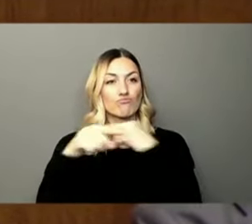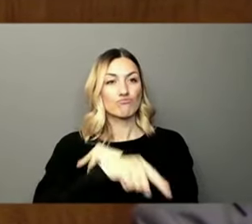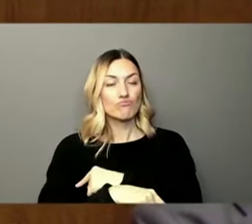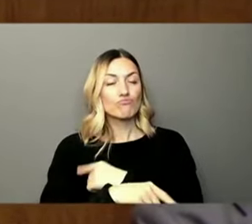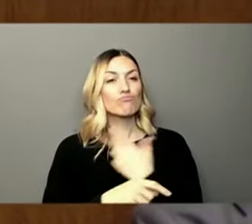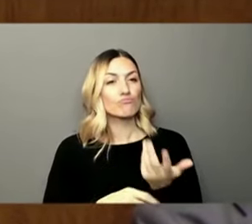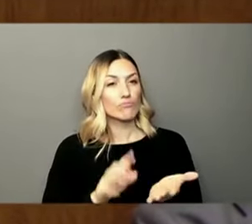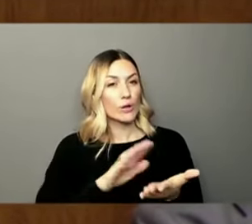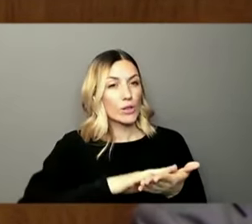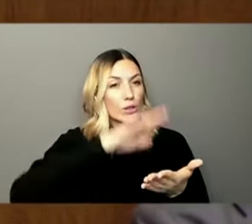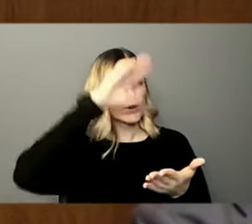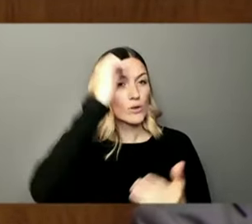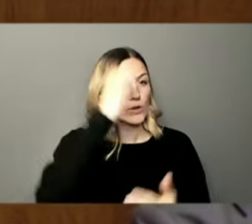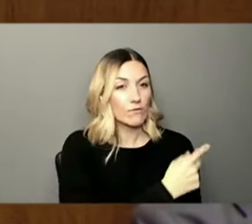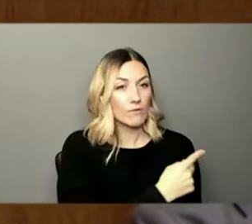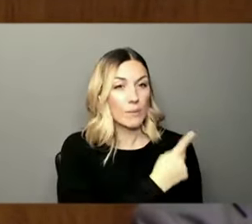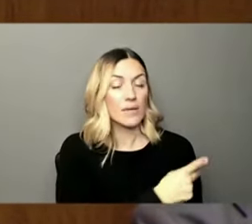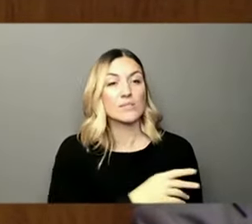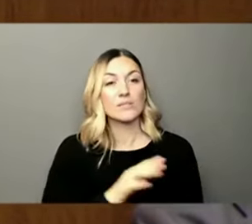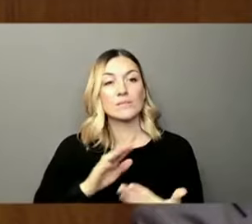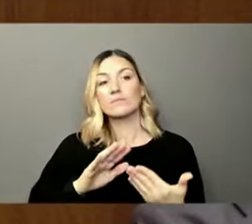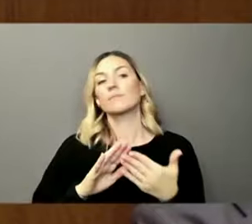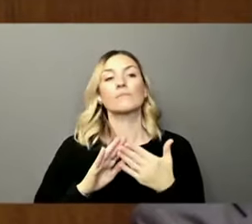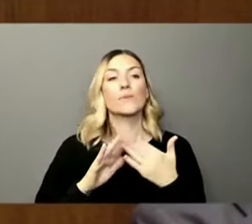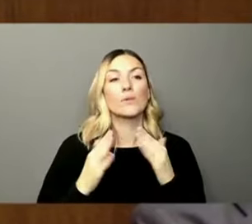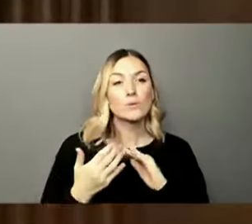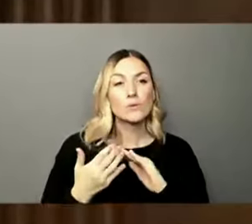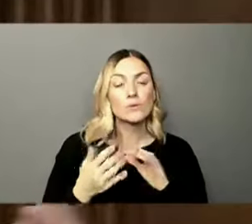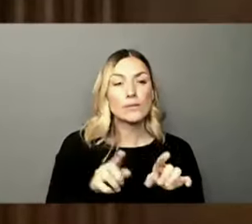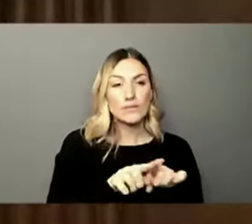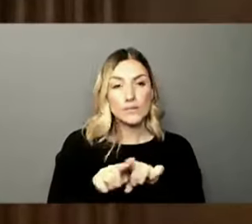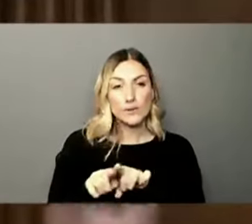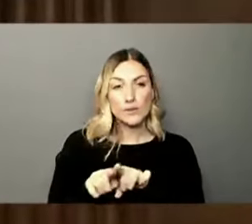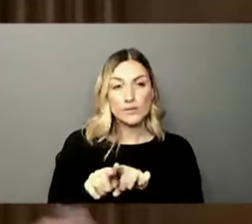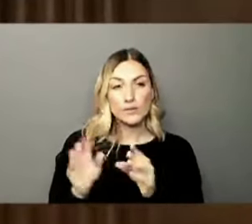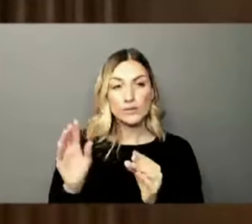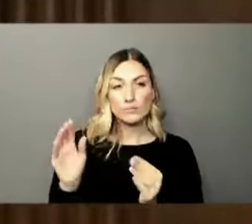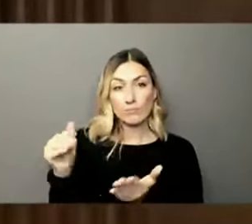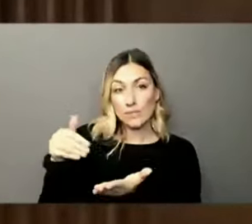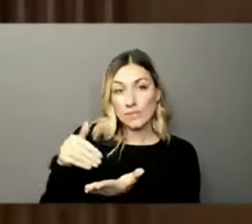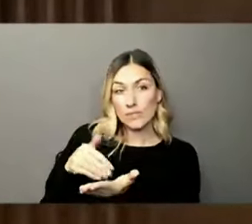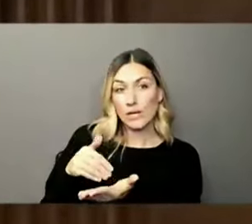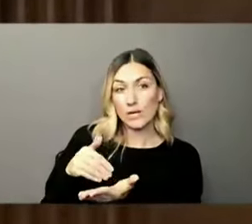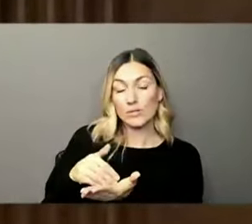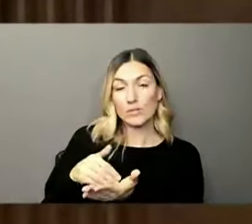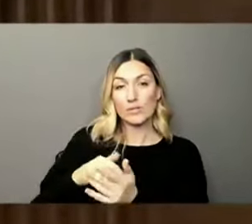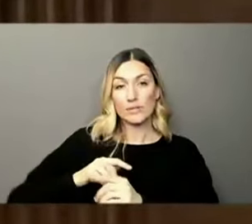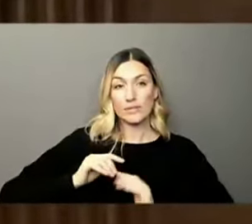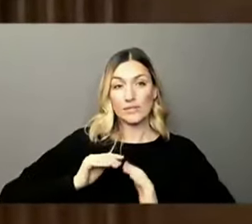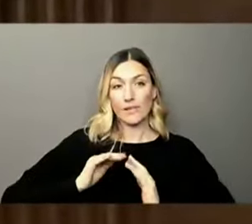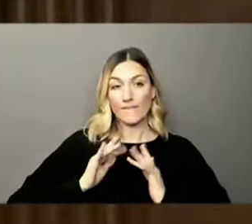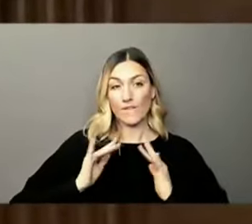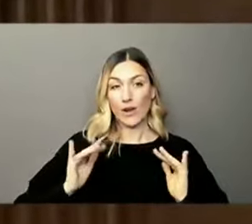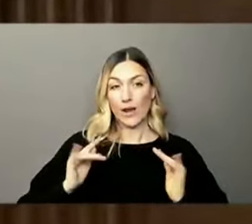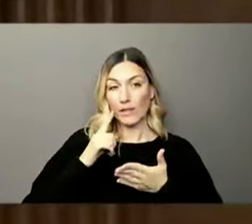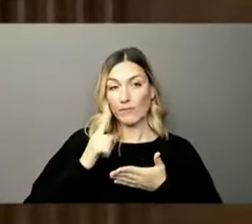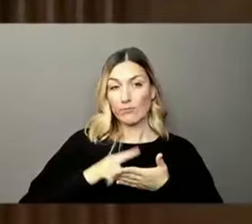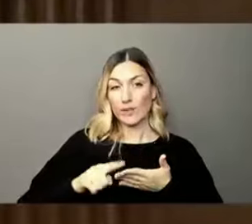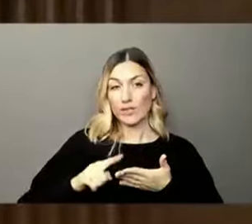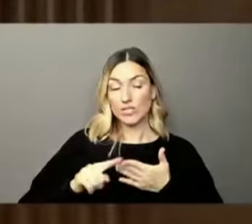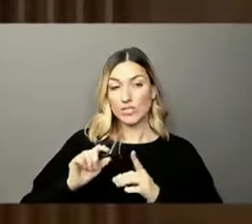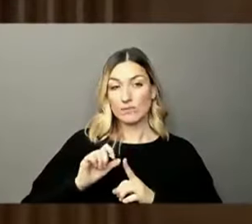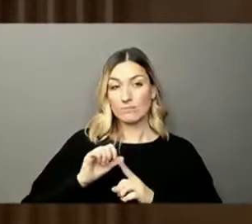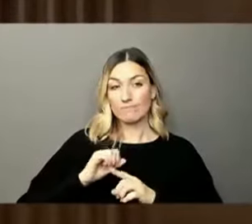our patients, our communities, and also the providers in a variety of research settings and clinical